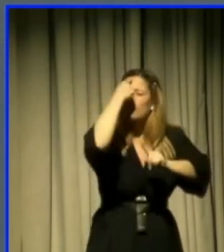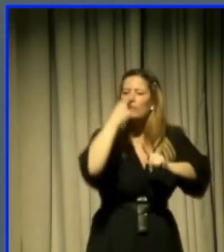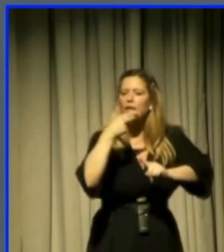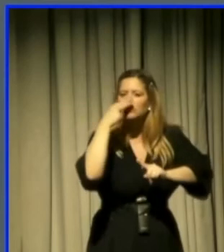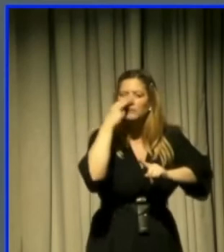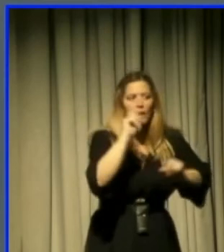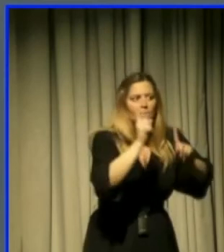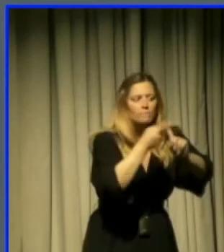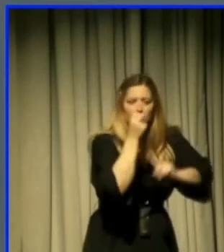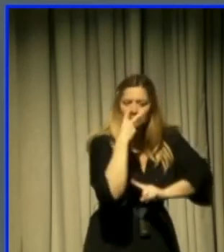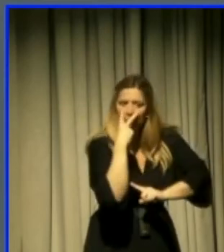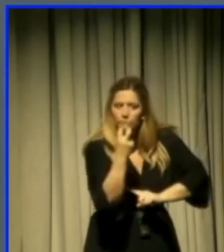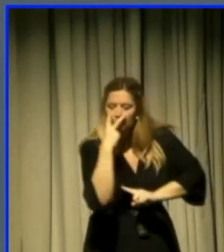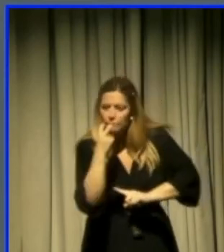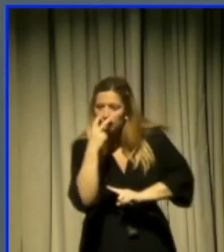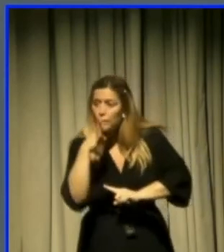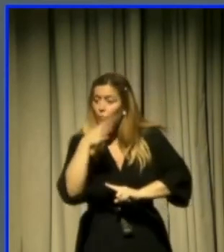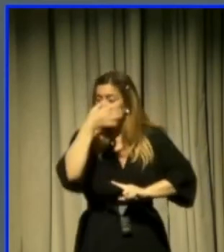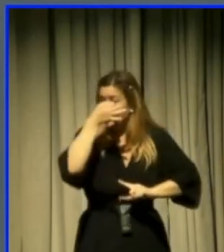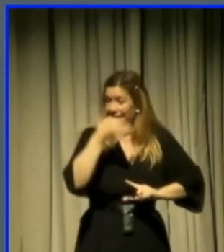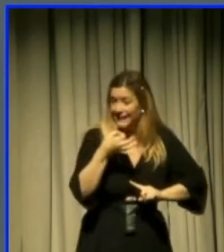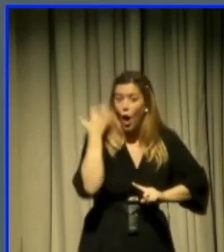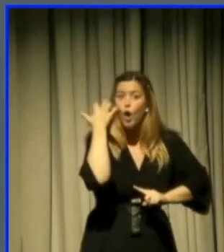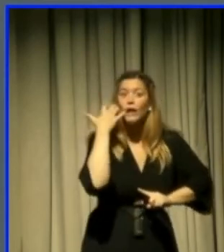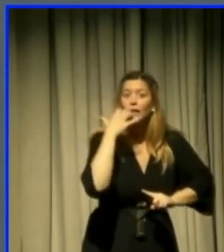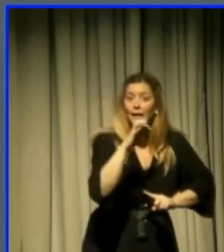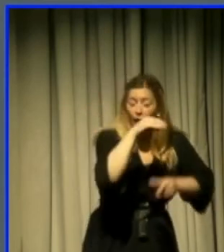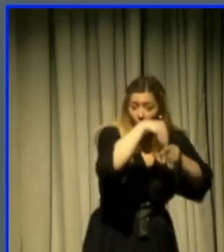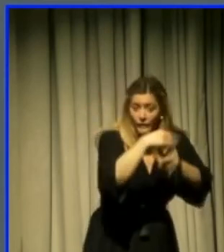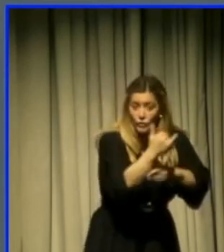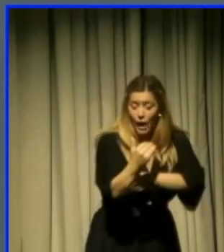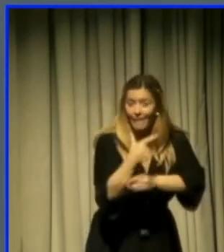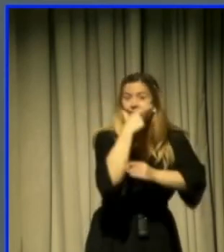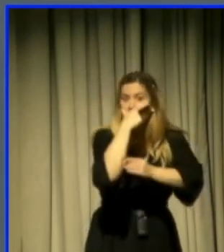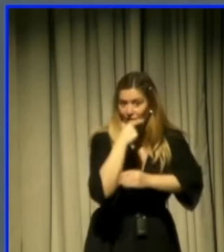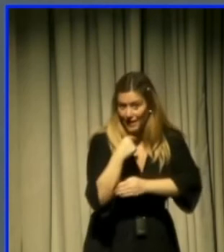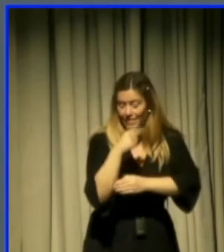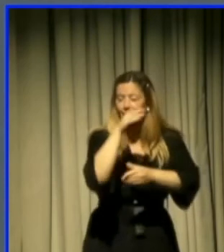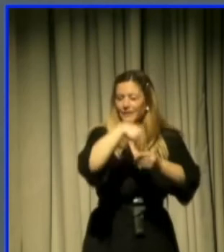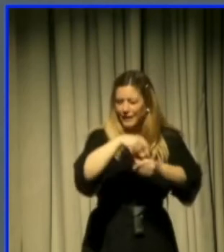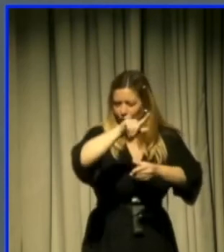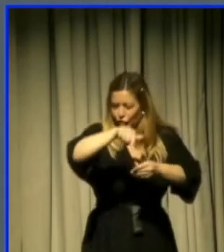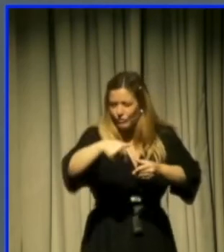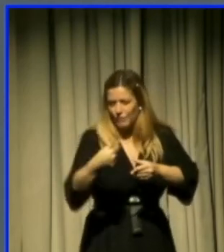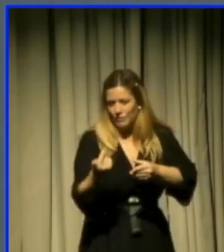of originality, they probably contain the seeds of what might be a future trend.